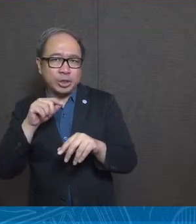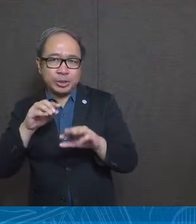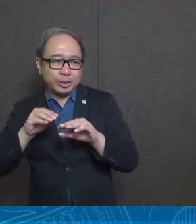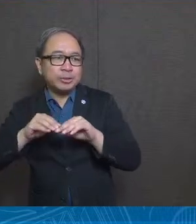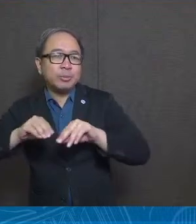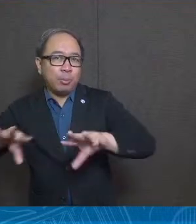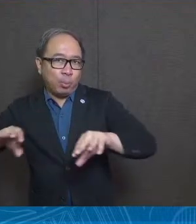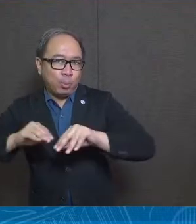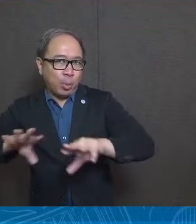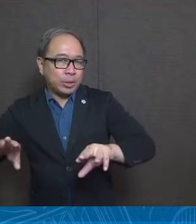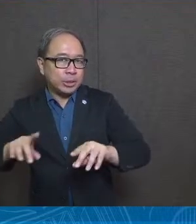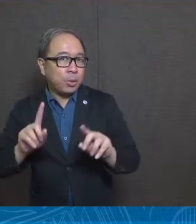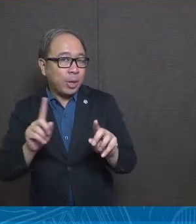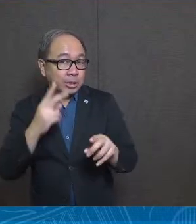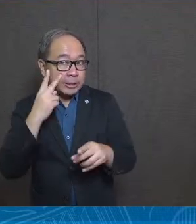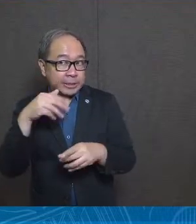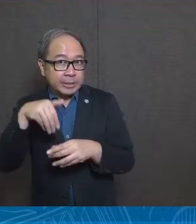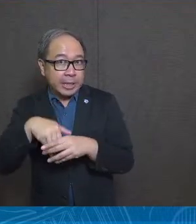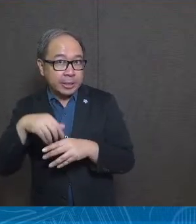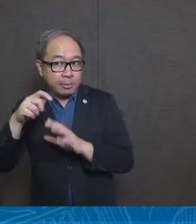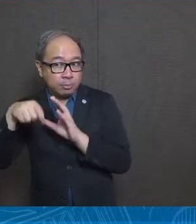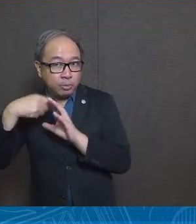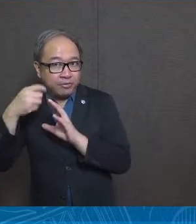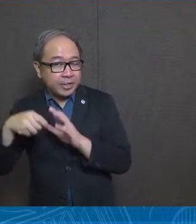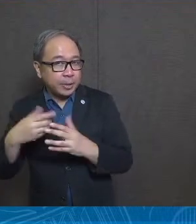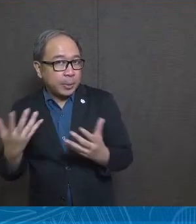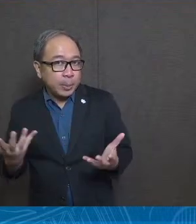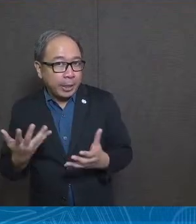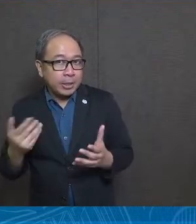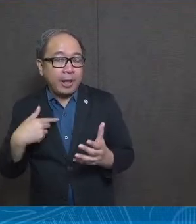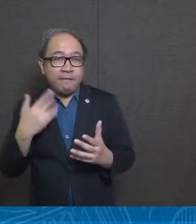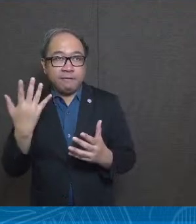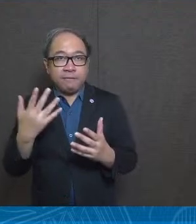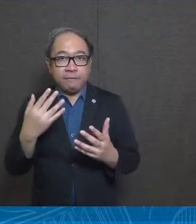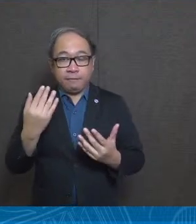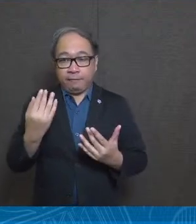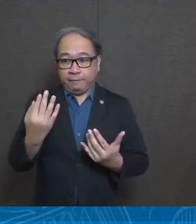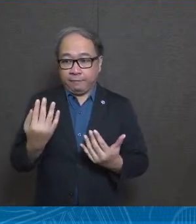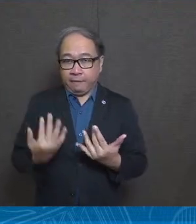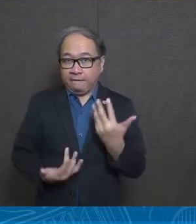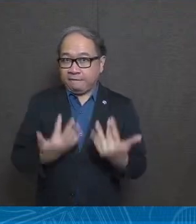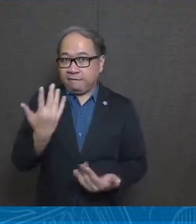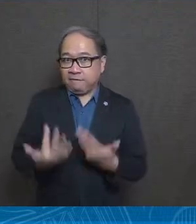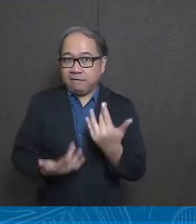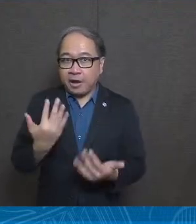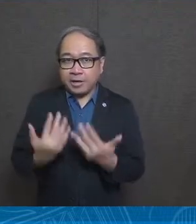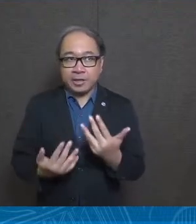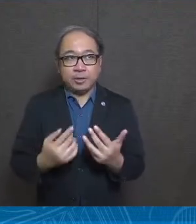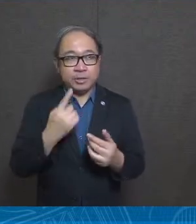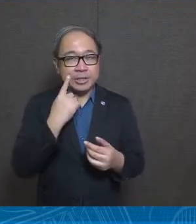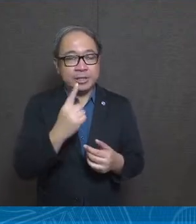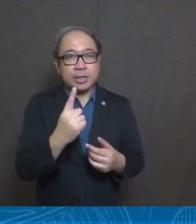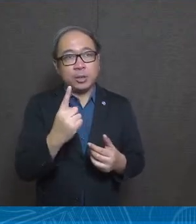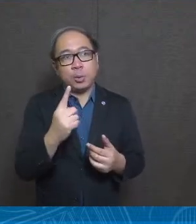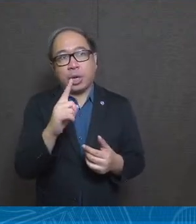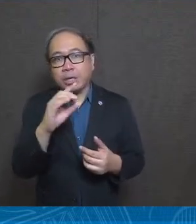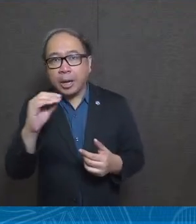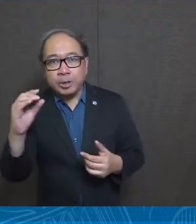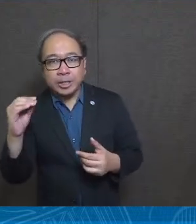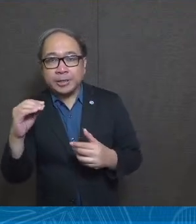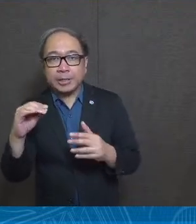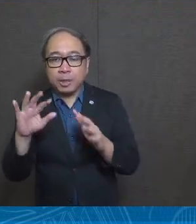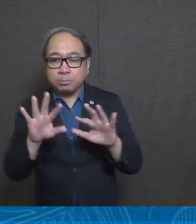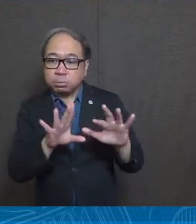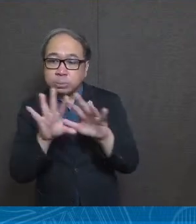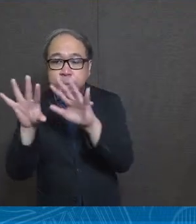kind of object inside the movie. So fire engine and smoke, 1.00 meaning the 100% matching with smoke, and